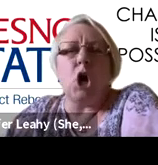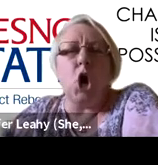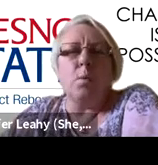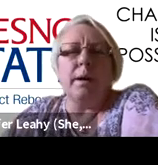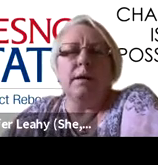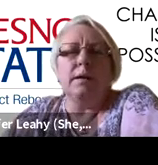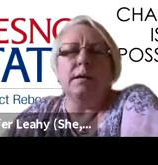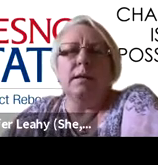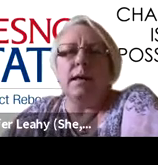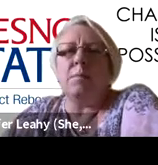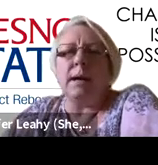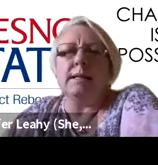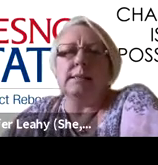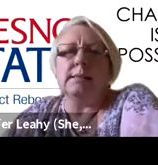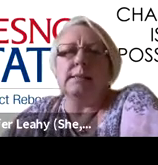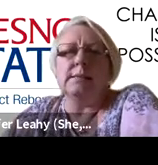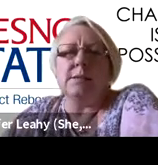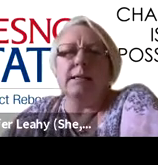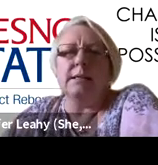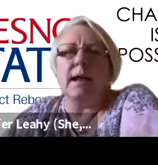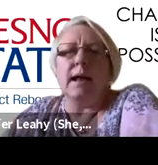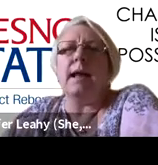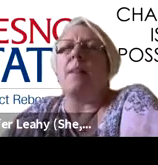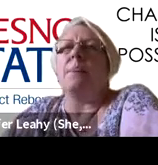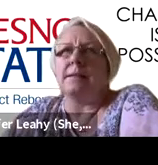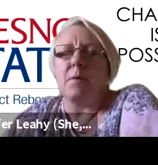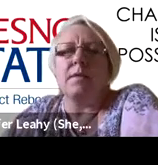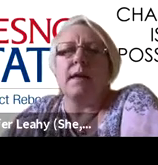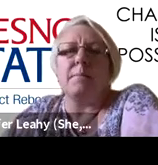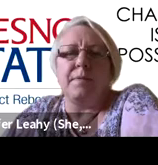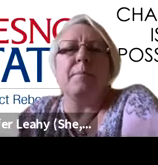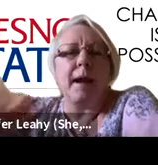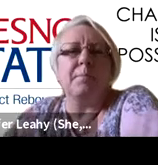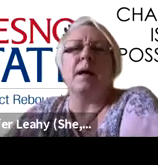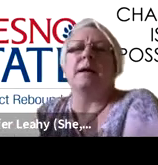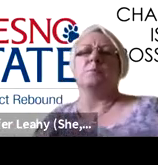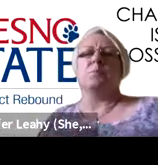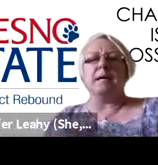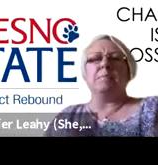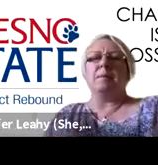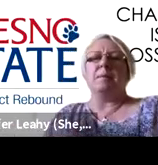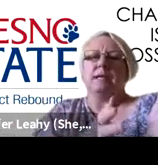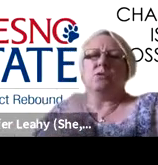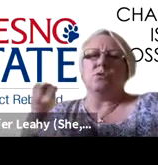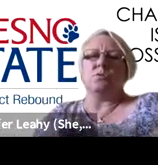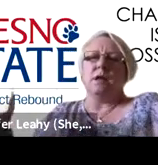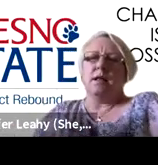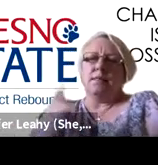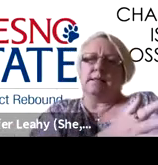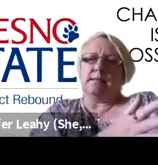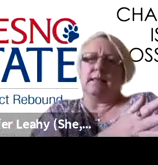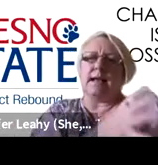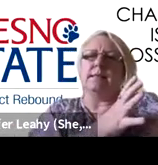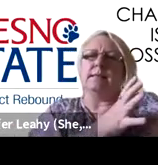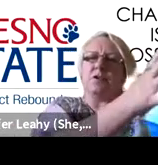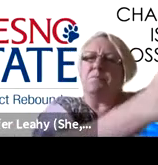because of the hope that it brings, right? And again, that's part of that pipeline, is bringing people into